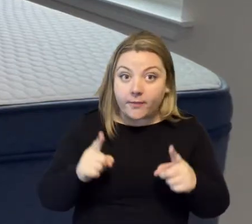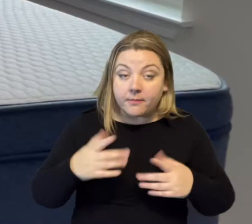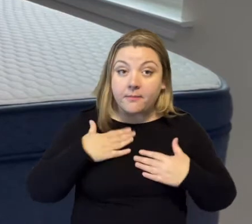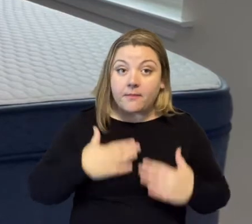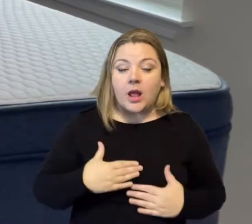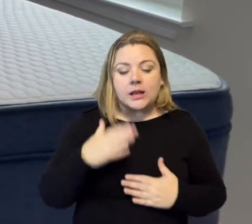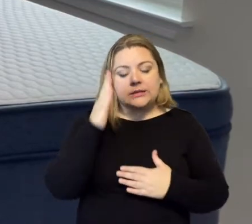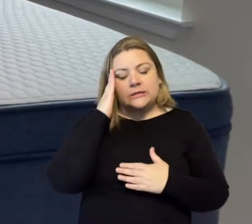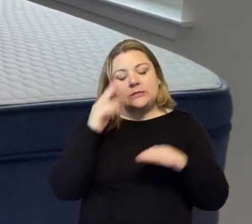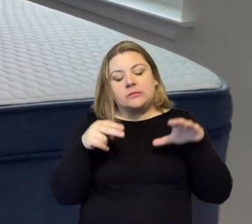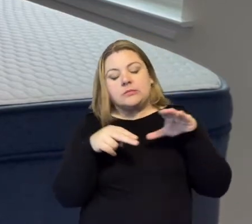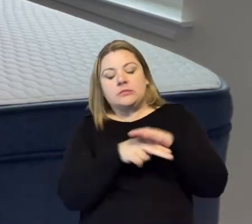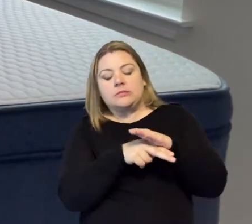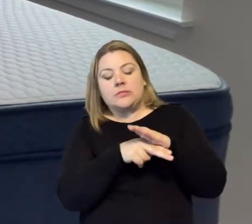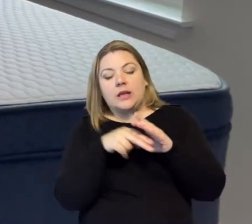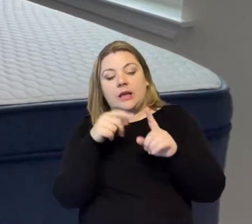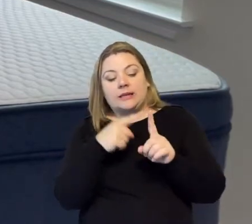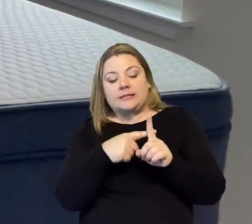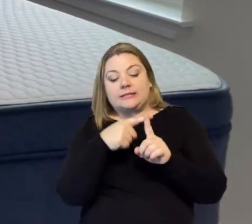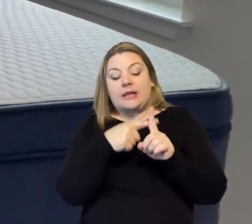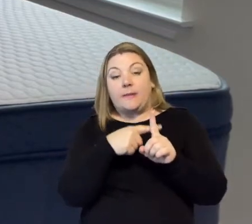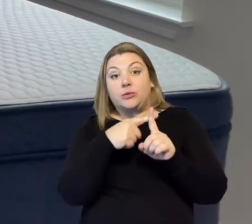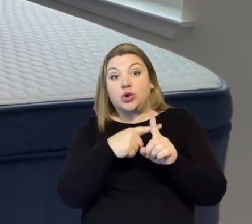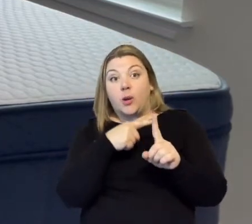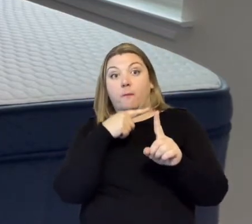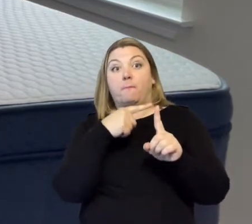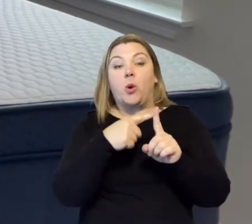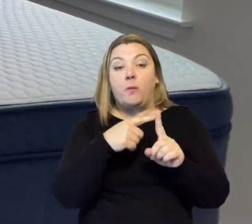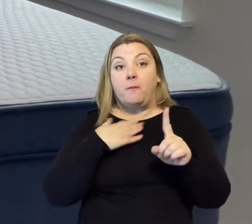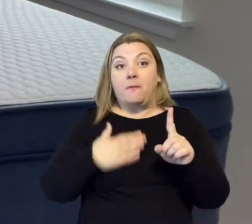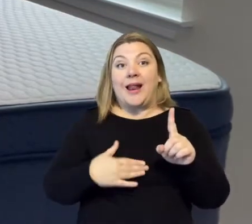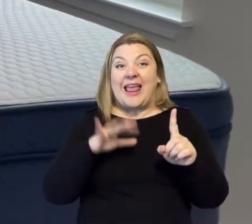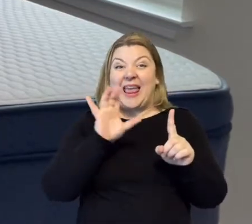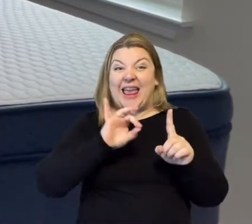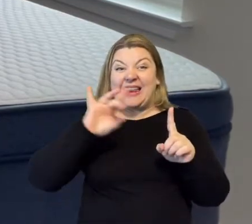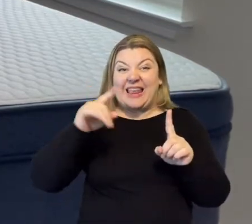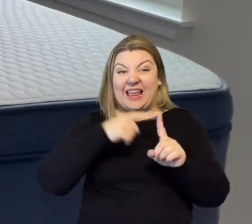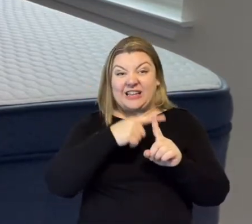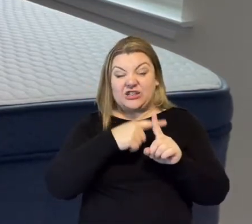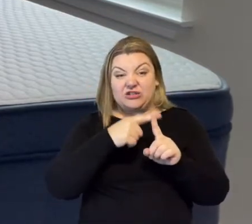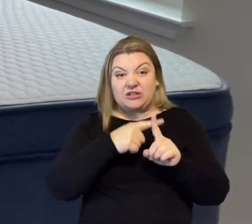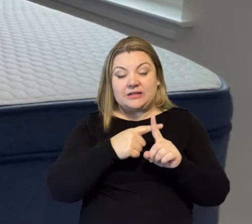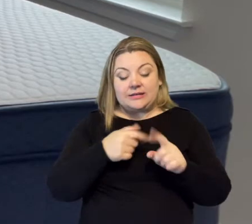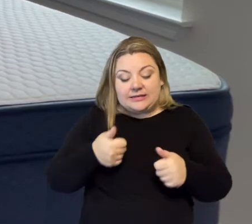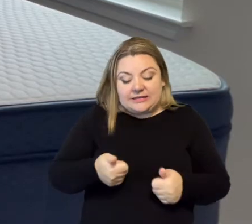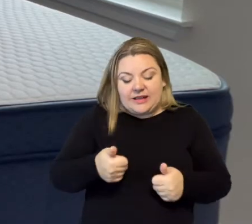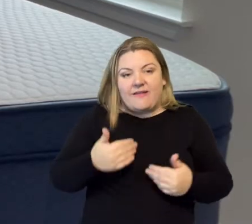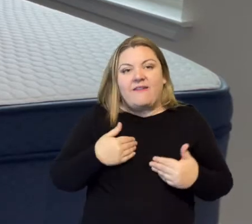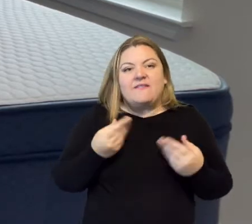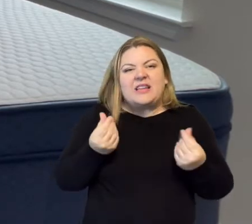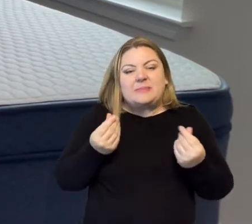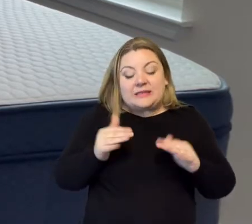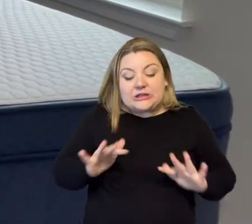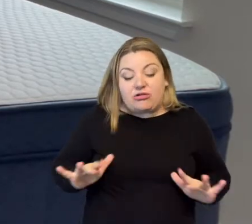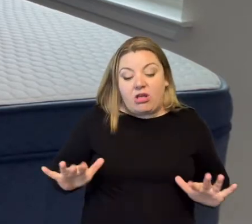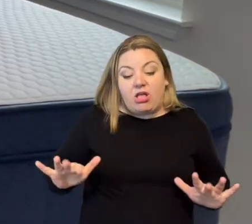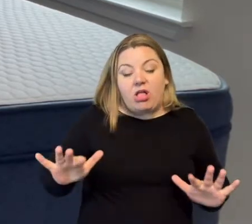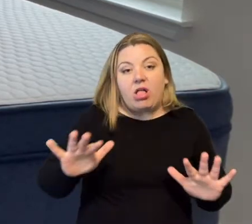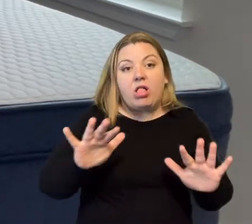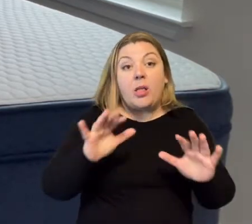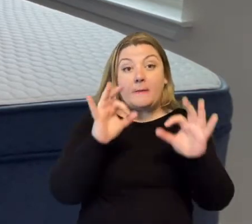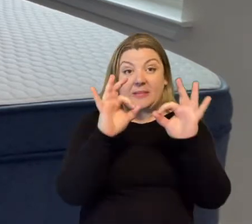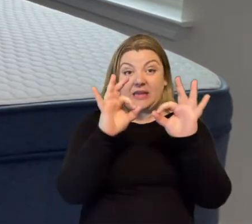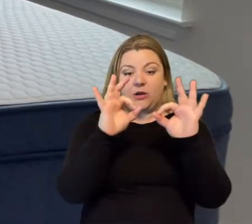the little capsulated beads that are in this foam material that's on top will actually